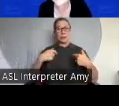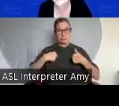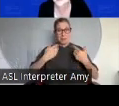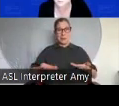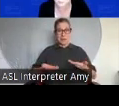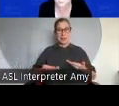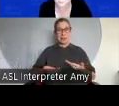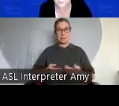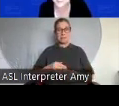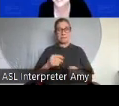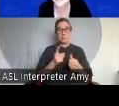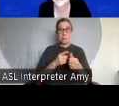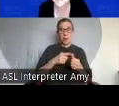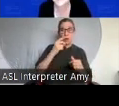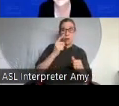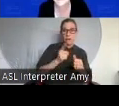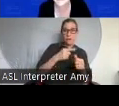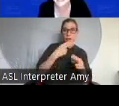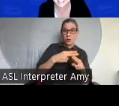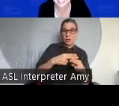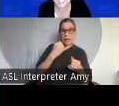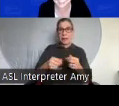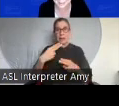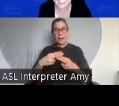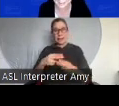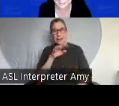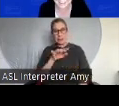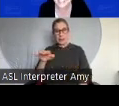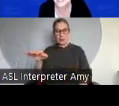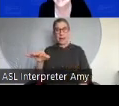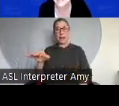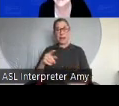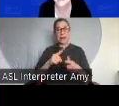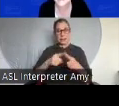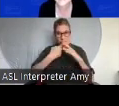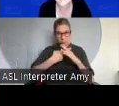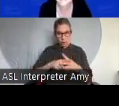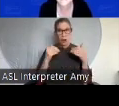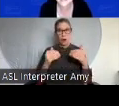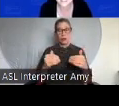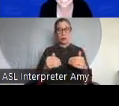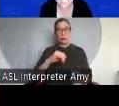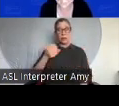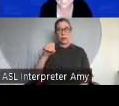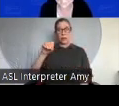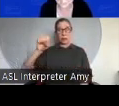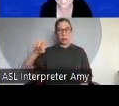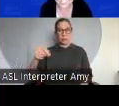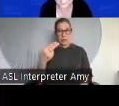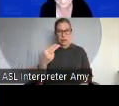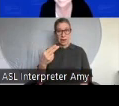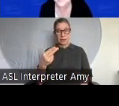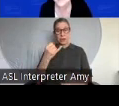Joseph, if you would please first spell your first and last name for us. Everyone's going to sick of me here saying that. And Sure. we'll get Joseph, Joseph,